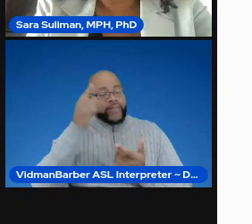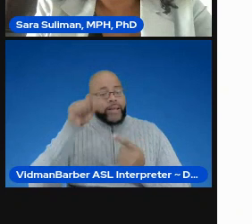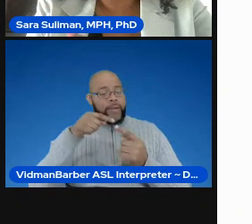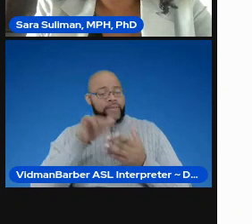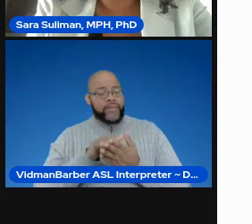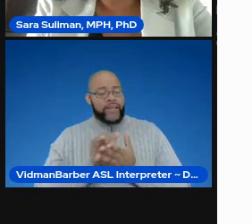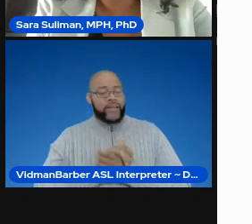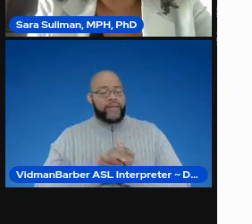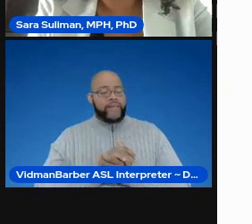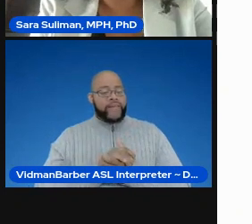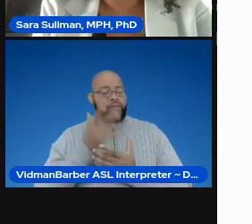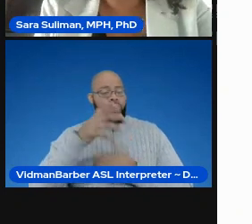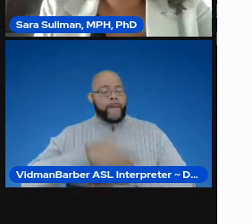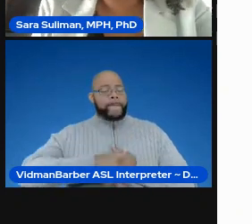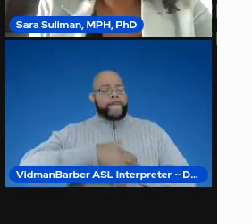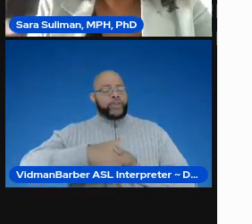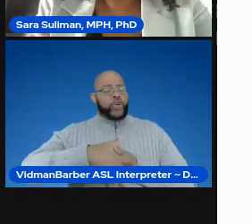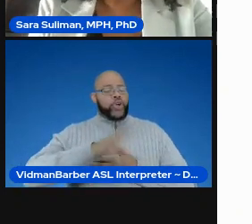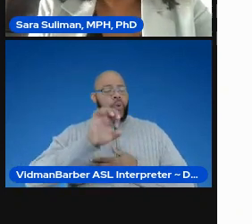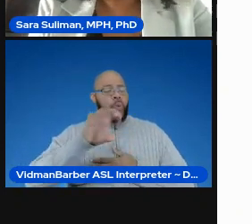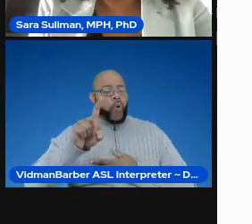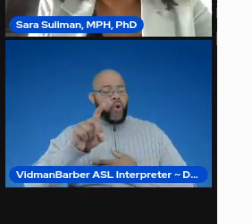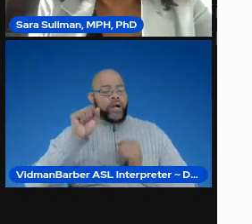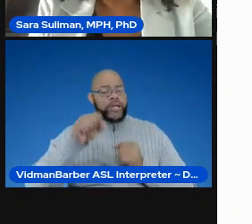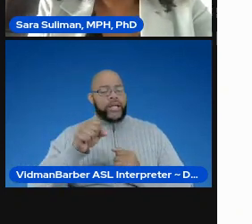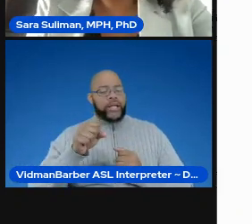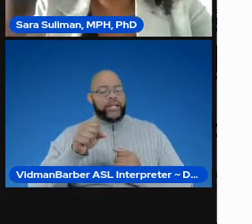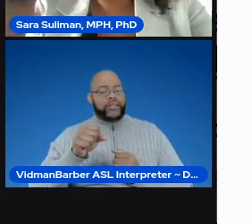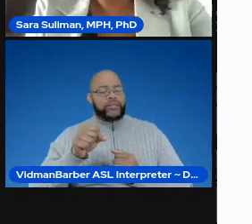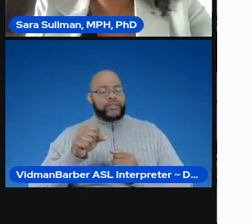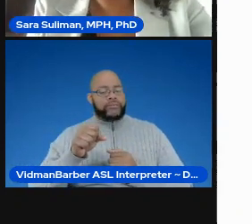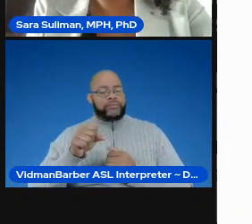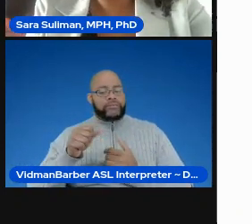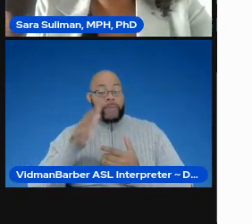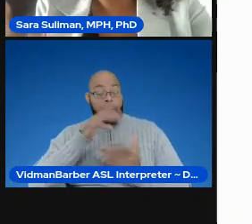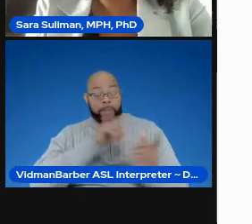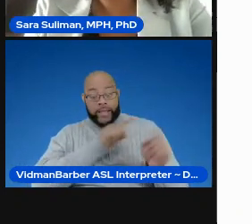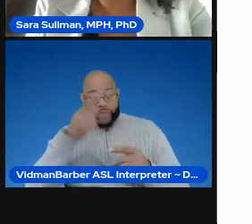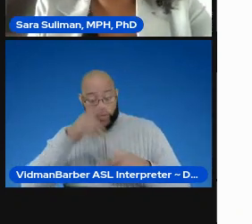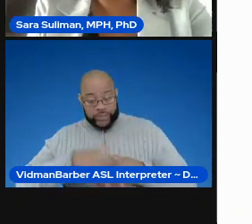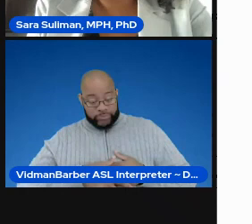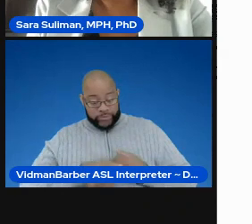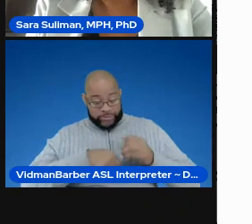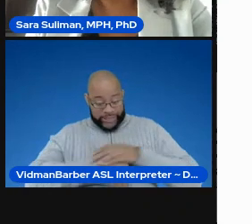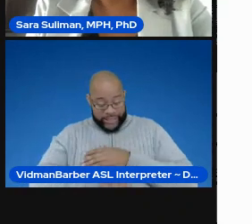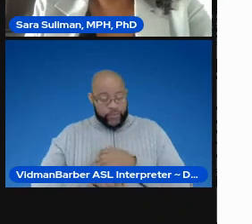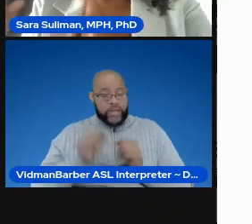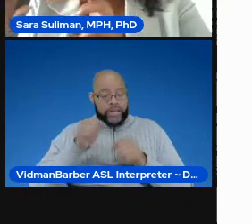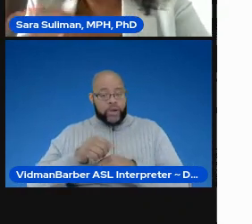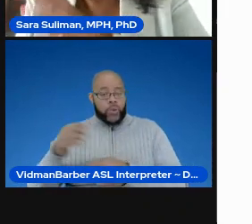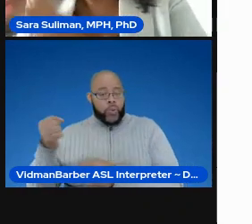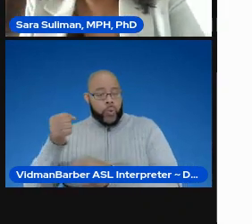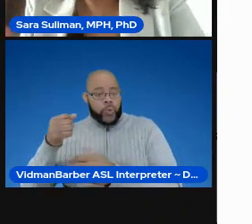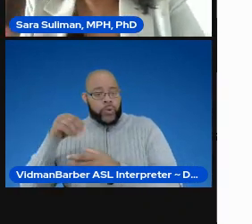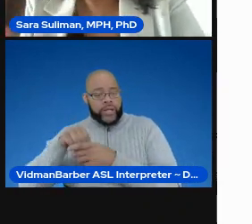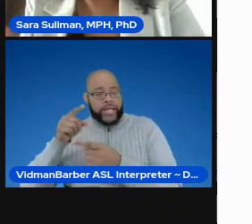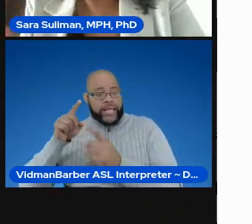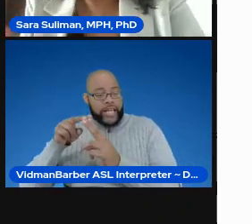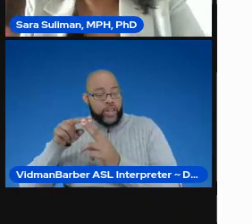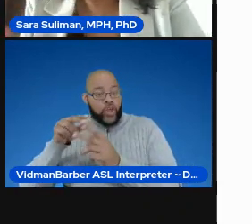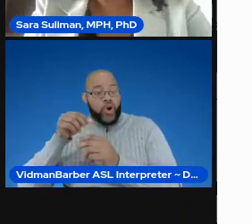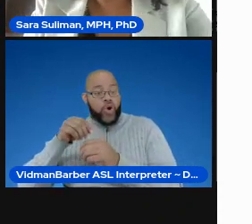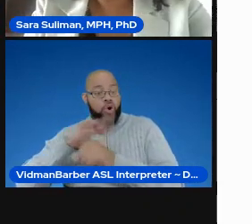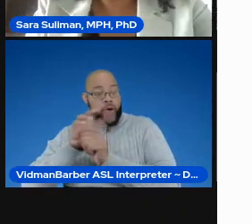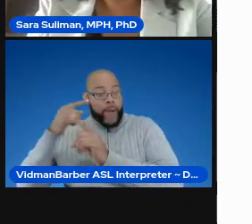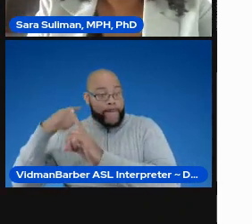for maternity wards, where you can triage moms that are coming for delivery into either COVID positive areas or